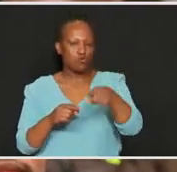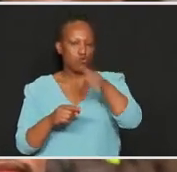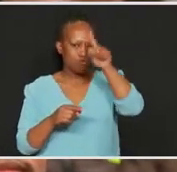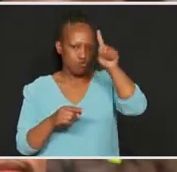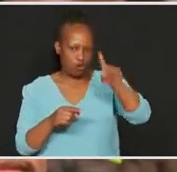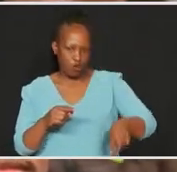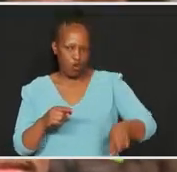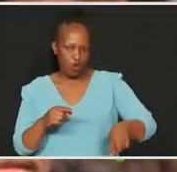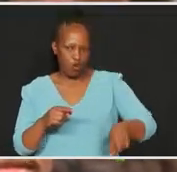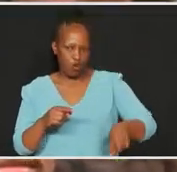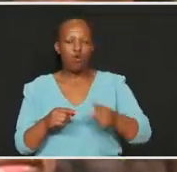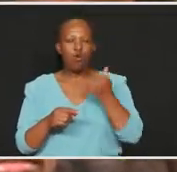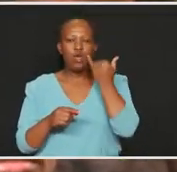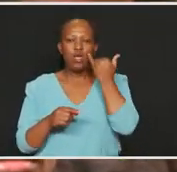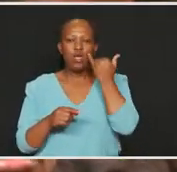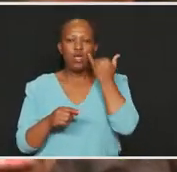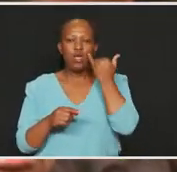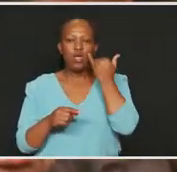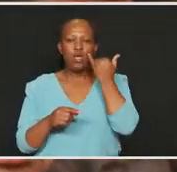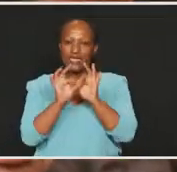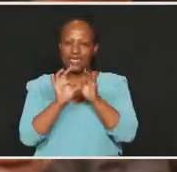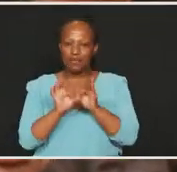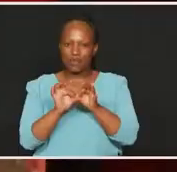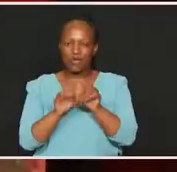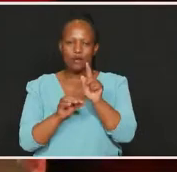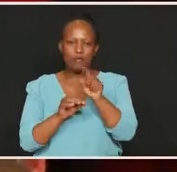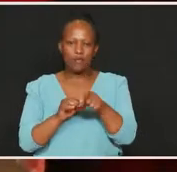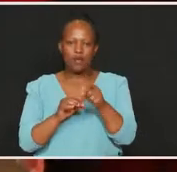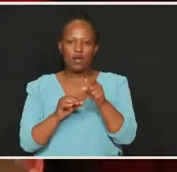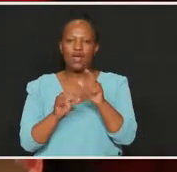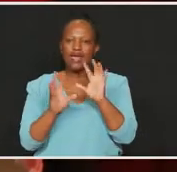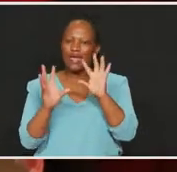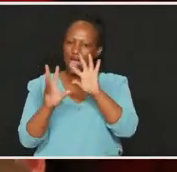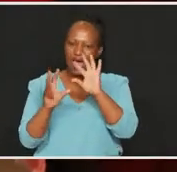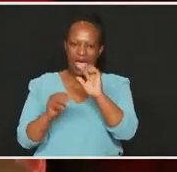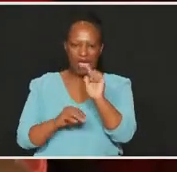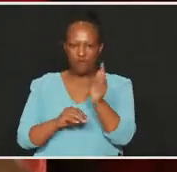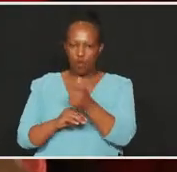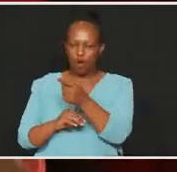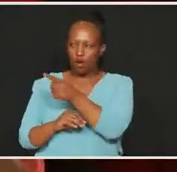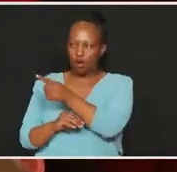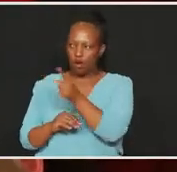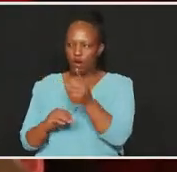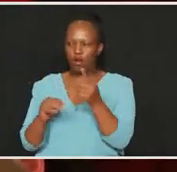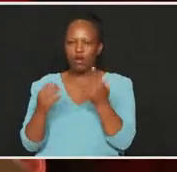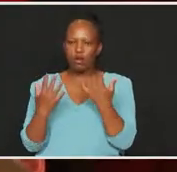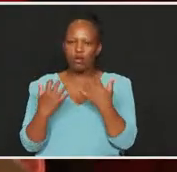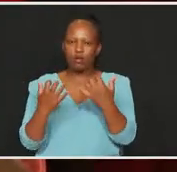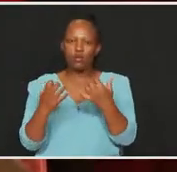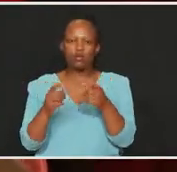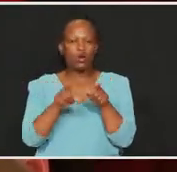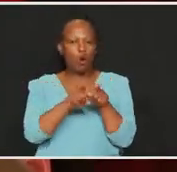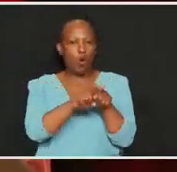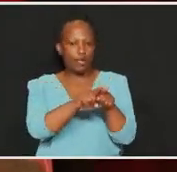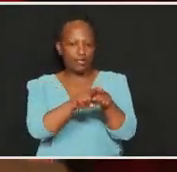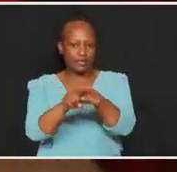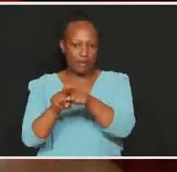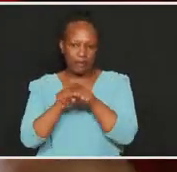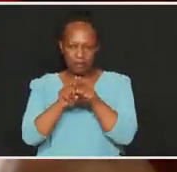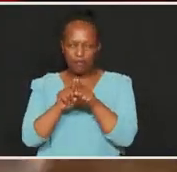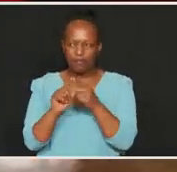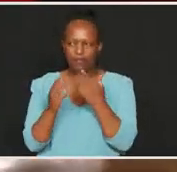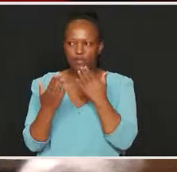if we are going to translate let it be that we translate for everybody that is in the house so that we are all in the same page thank